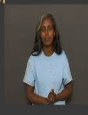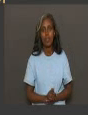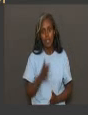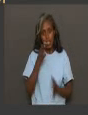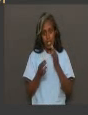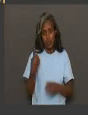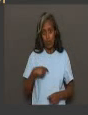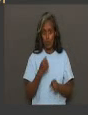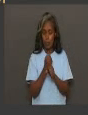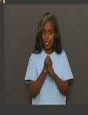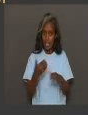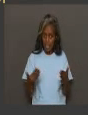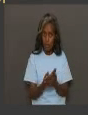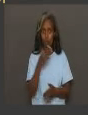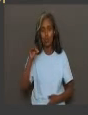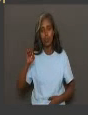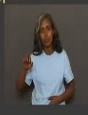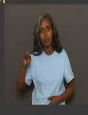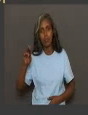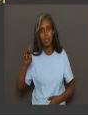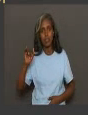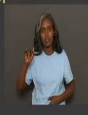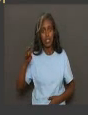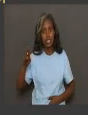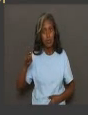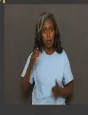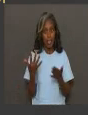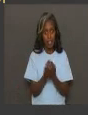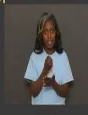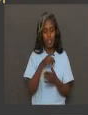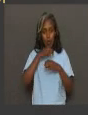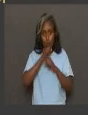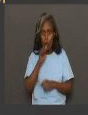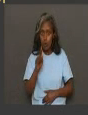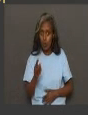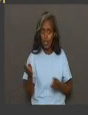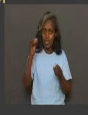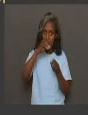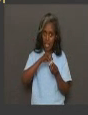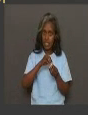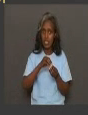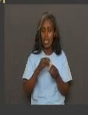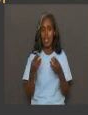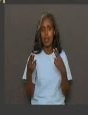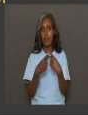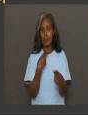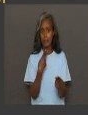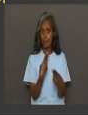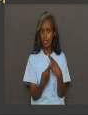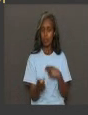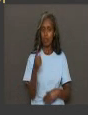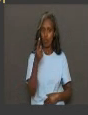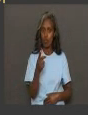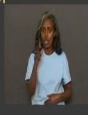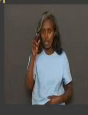If we make a new matrix by taking an old one and adding a multiple of